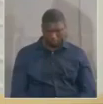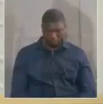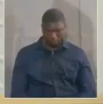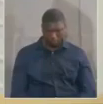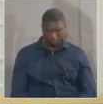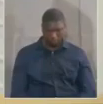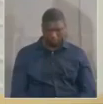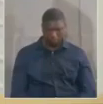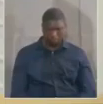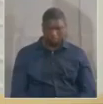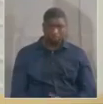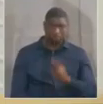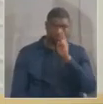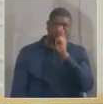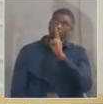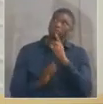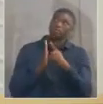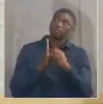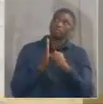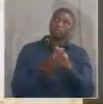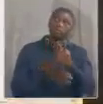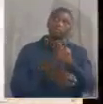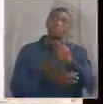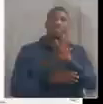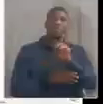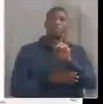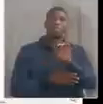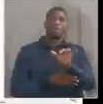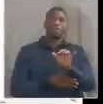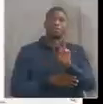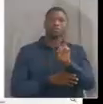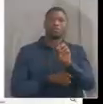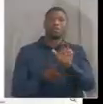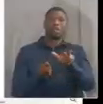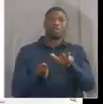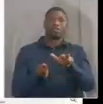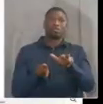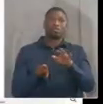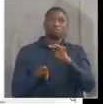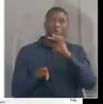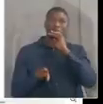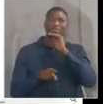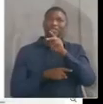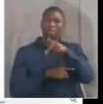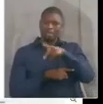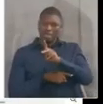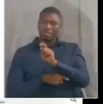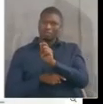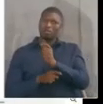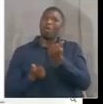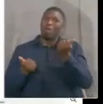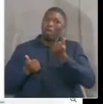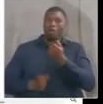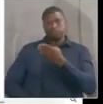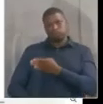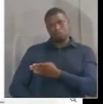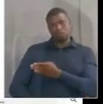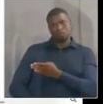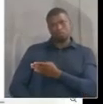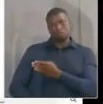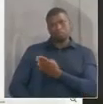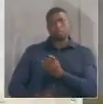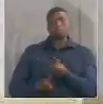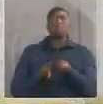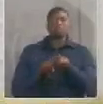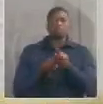Oh, I see, it's 24 May 2019, so the PKTT already exists. Yes, Chair. As I